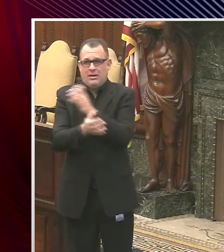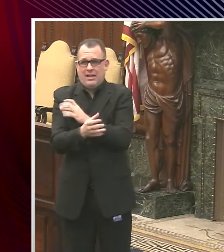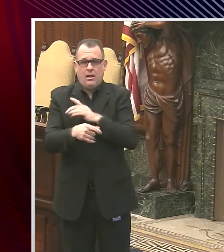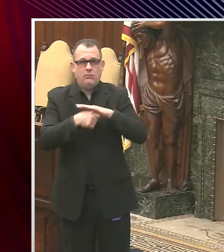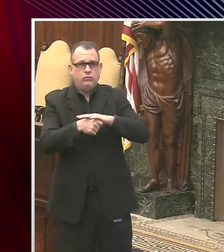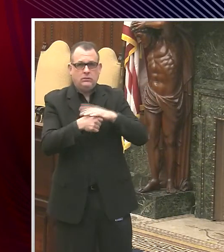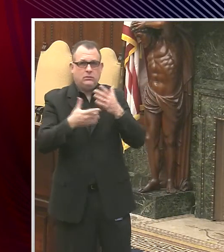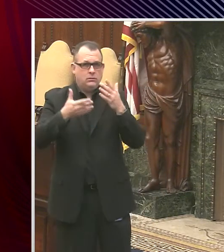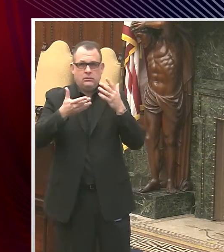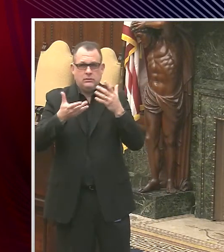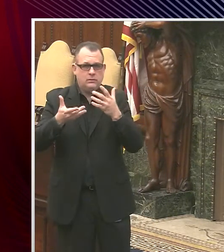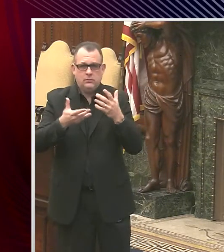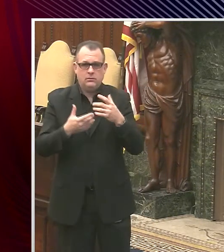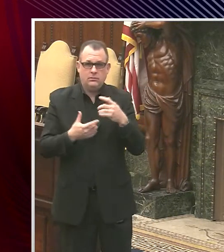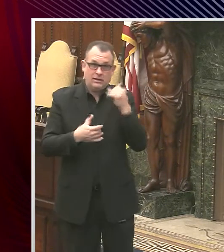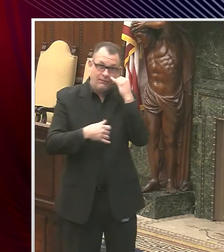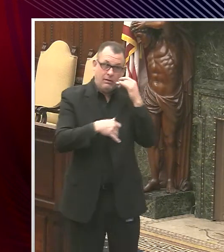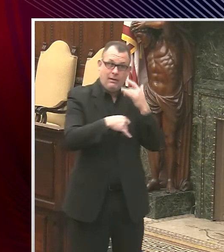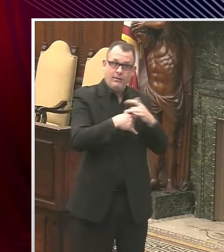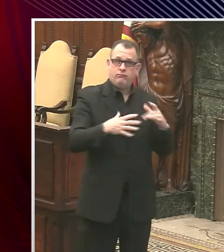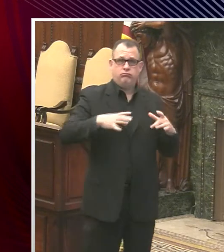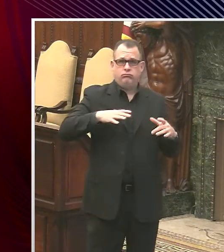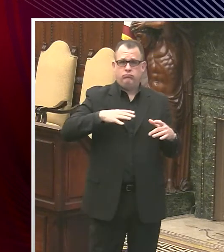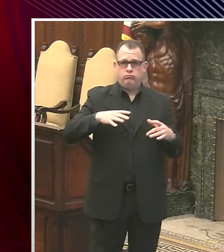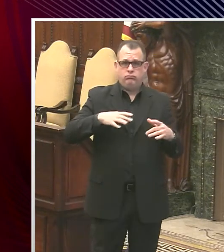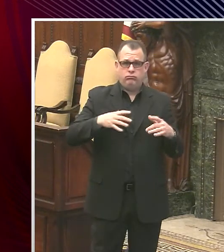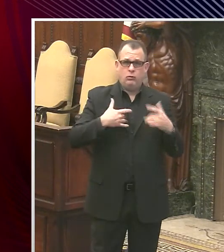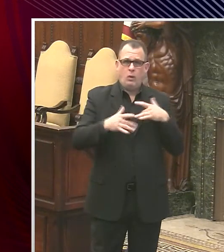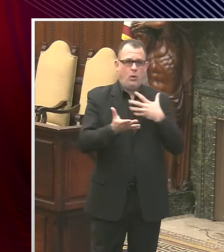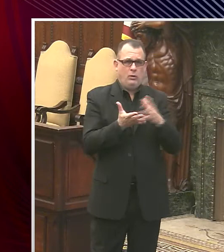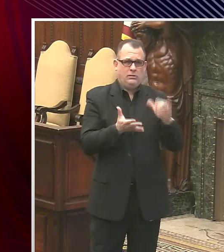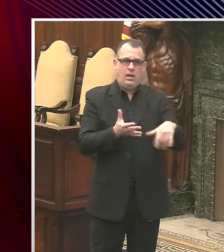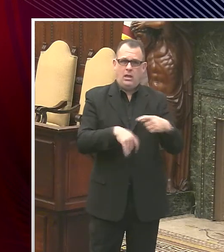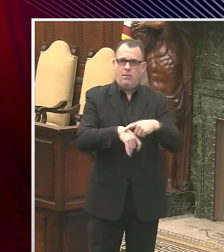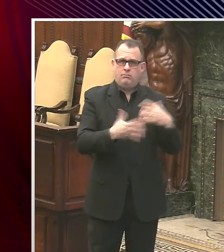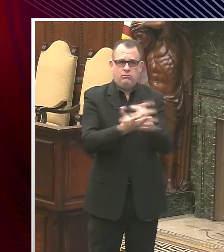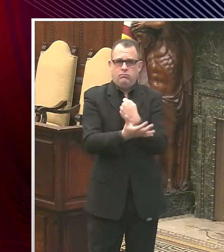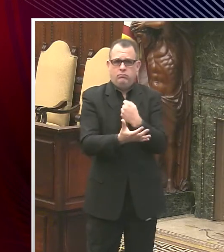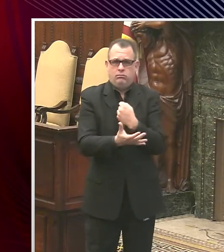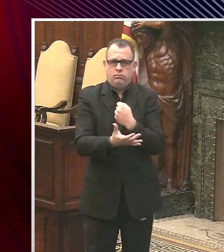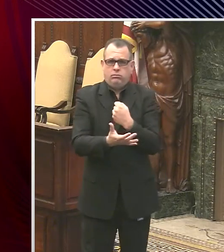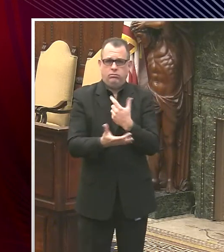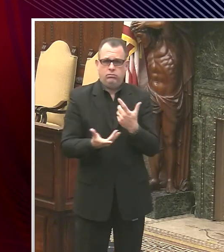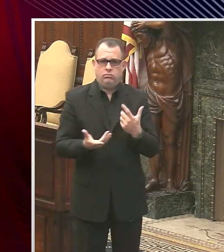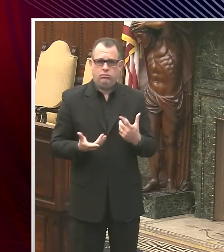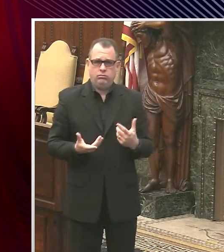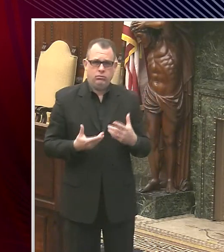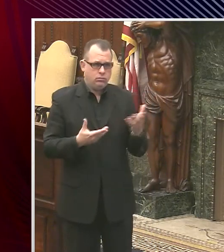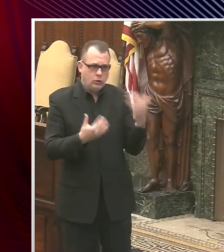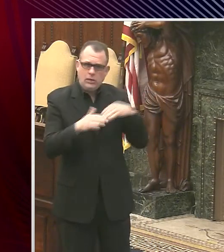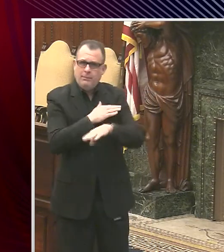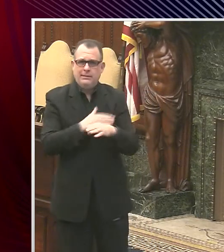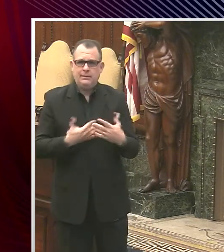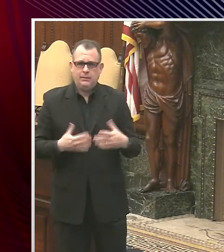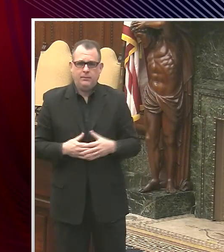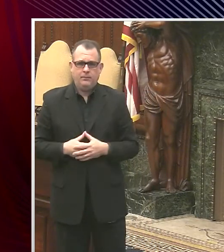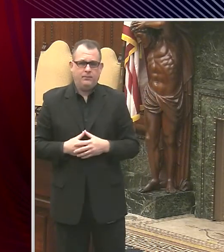happen. But if it is available, we don't want to waste those slots. We'll put out an announcement often at the last minute that those appointments are